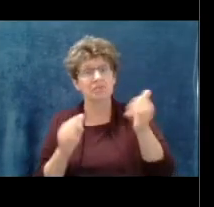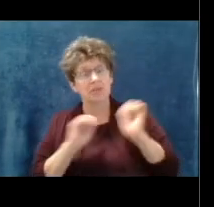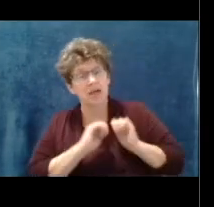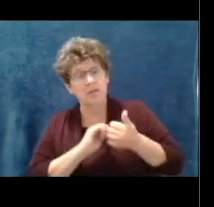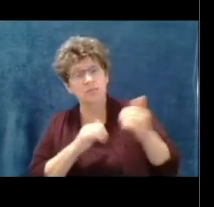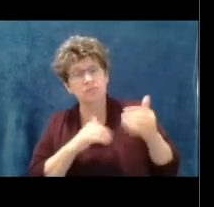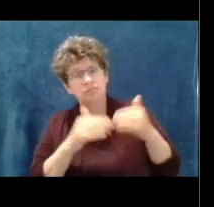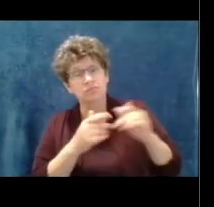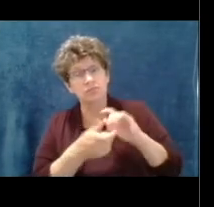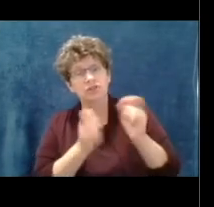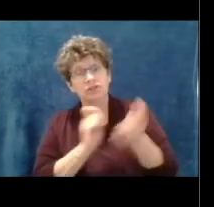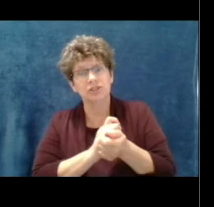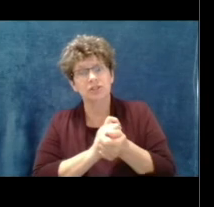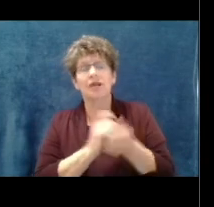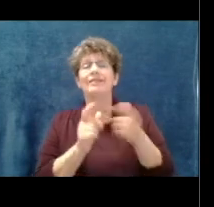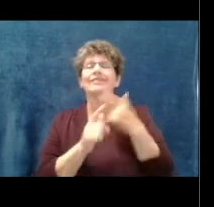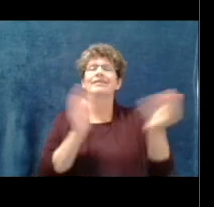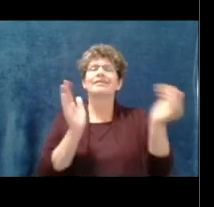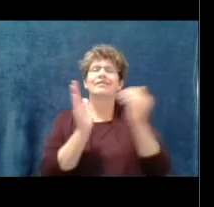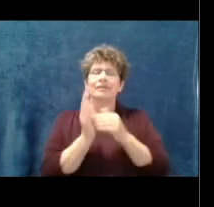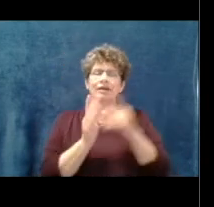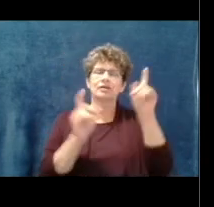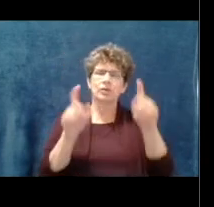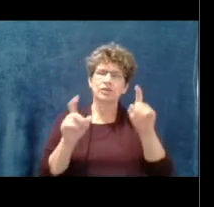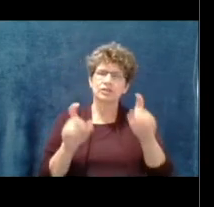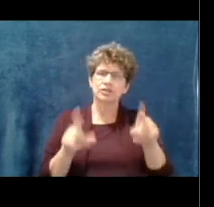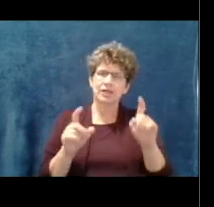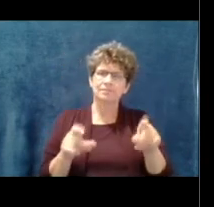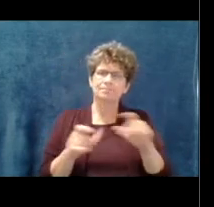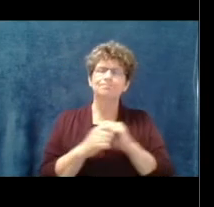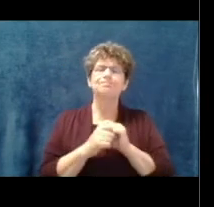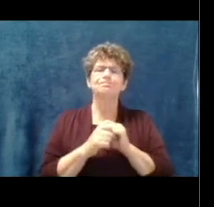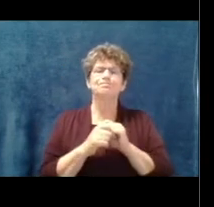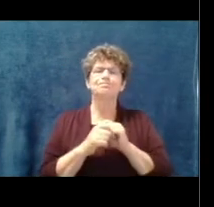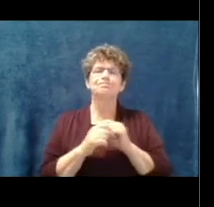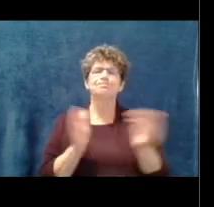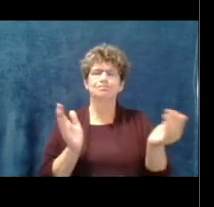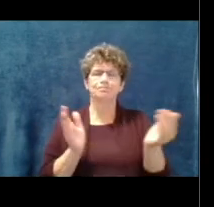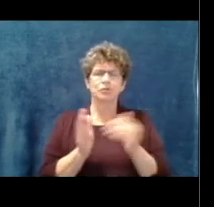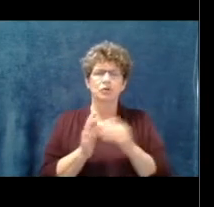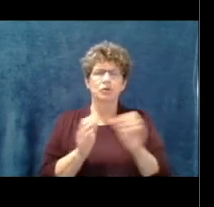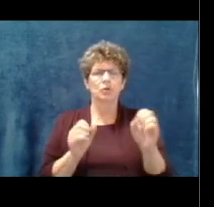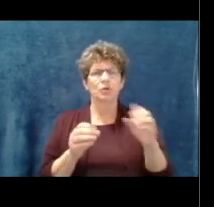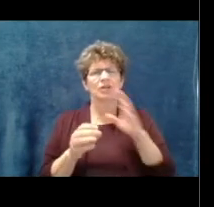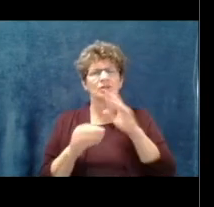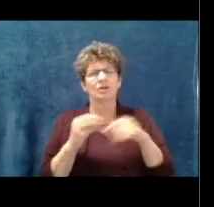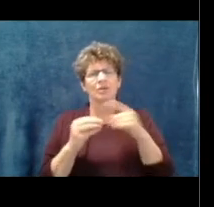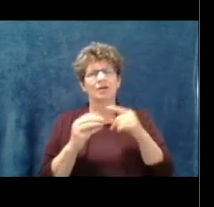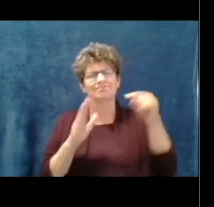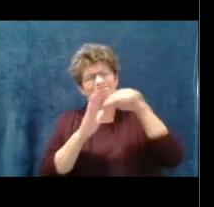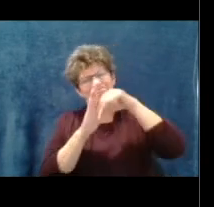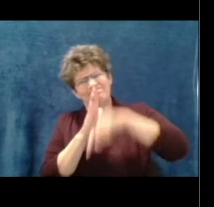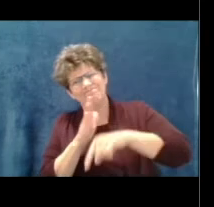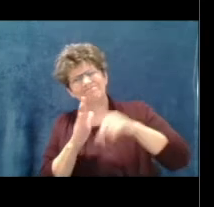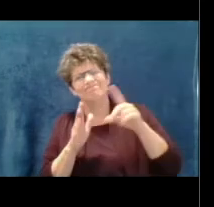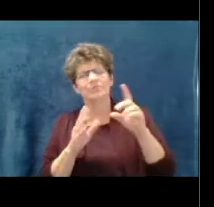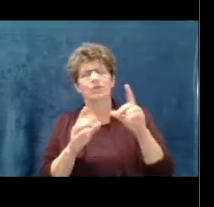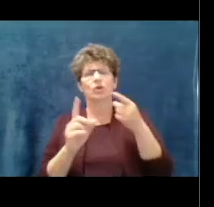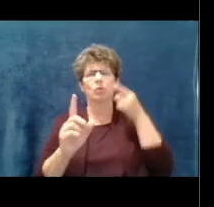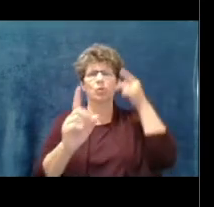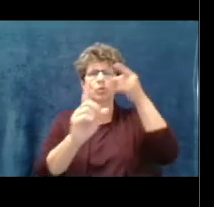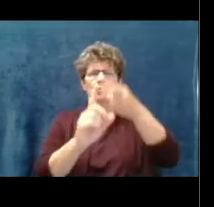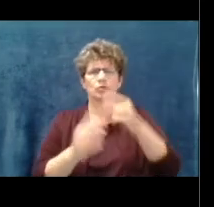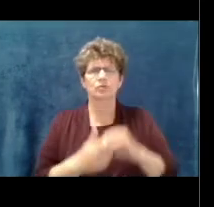And then ideally you set another goal and you keep going. So let's talk about some details here. So not all goals are